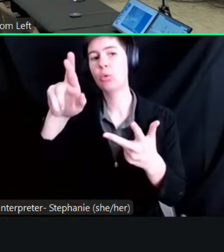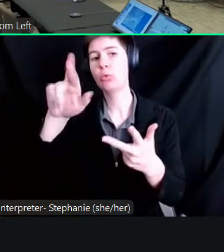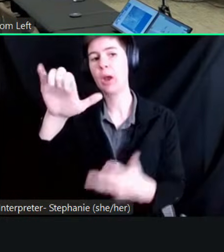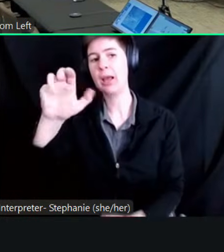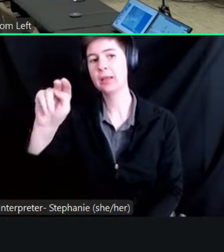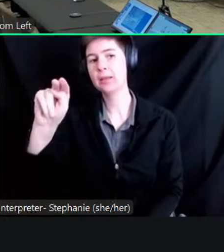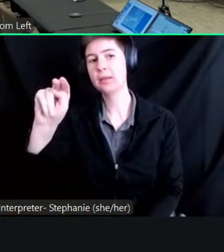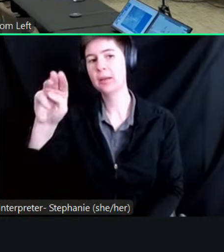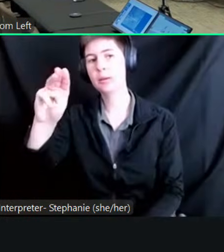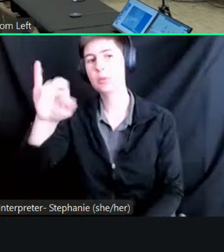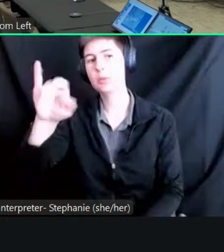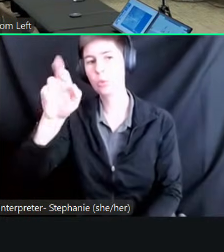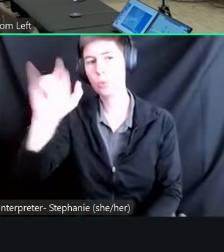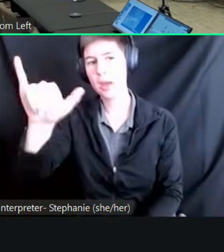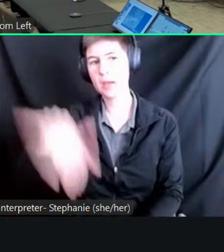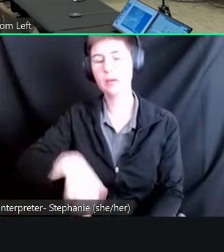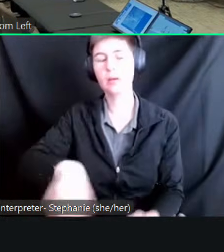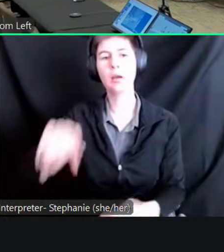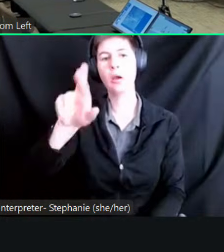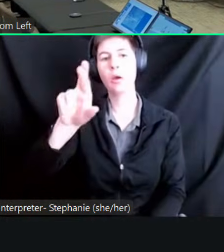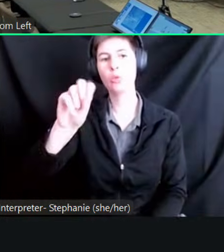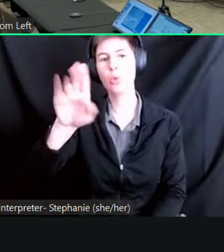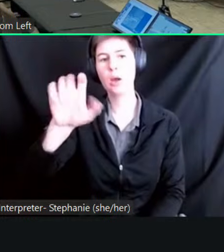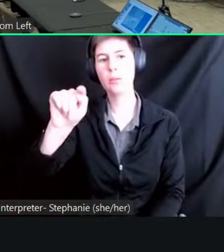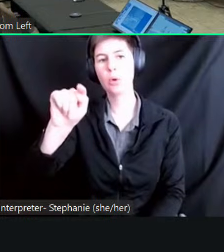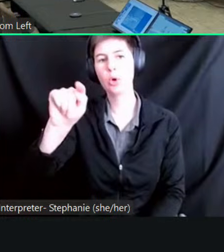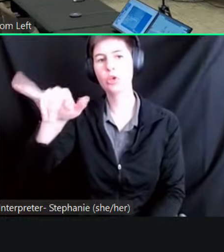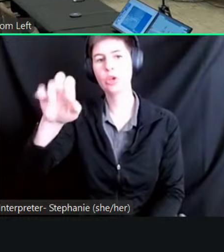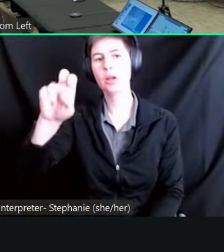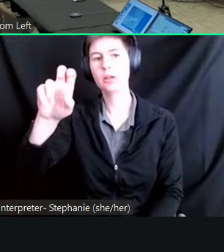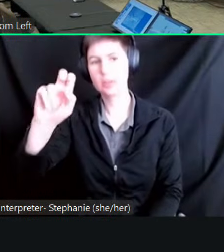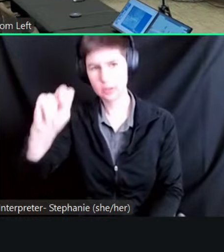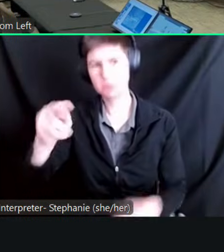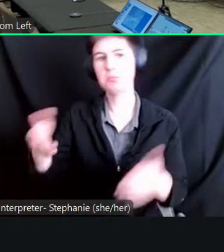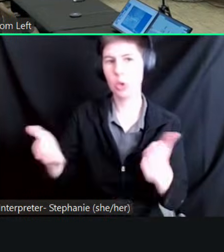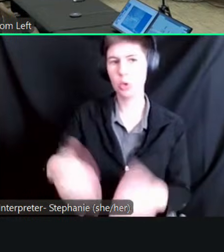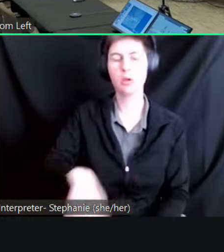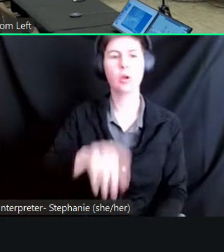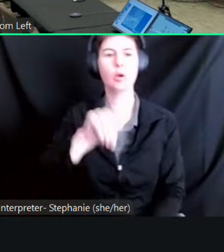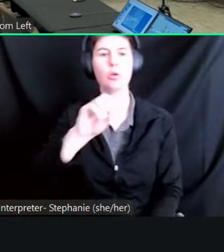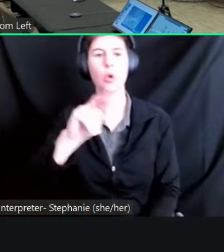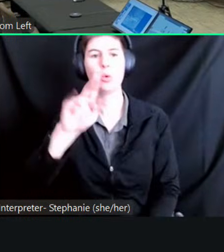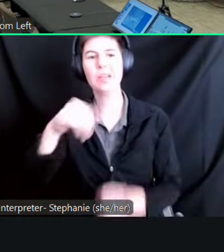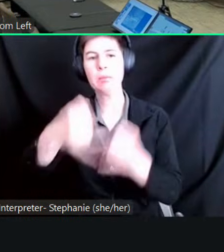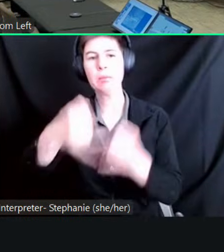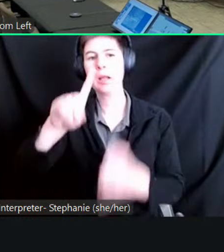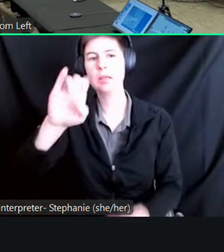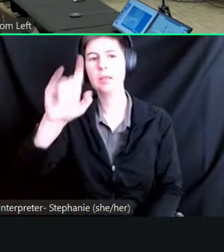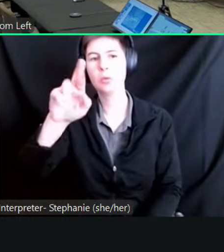Here. Robert Johnson. Here. Sonia Del Rio. Here.